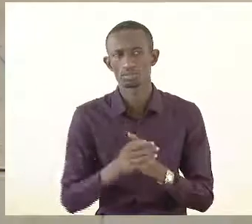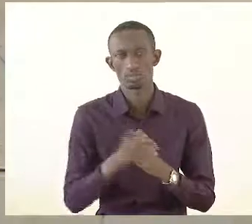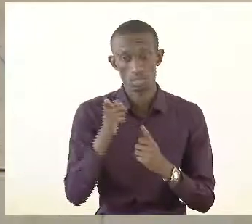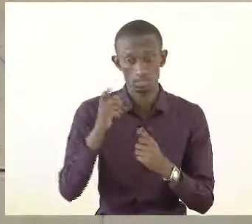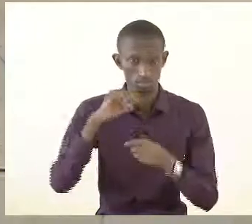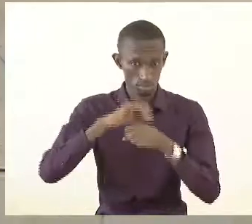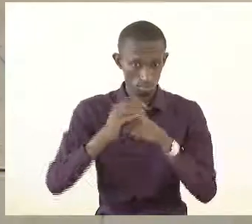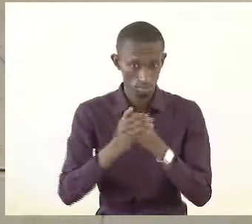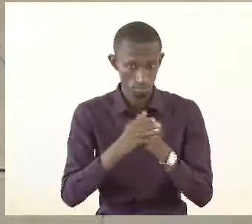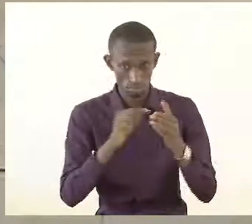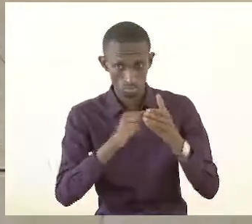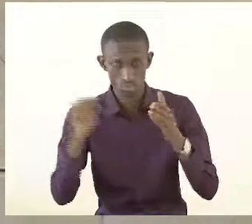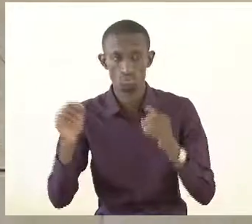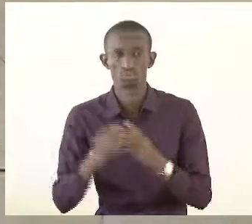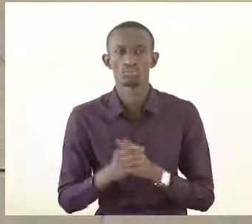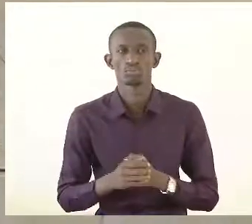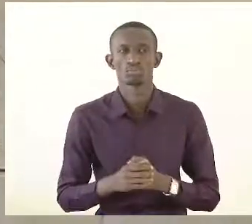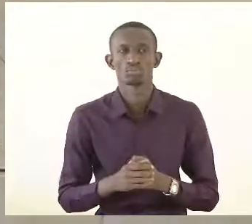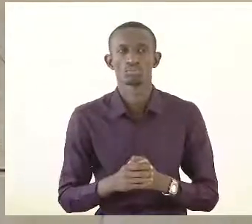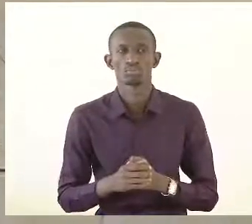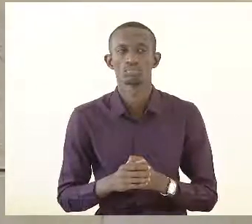CH3Cl if we use